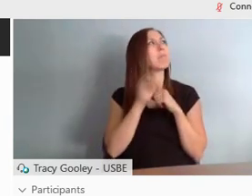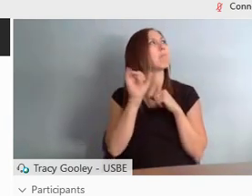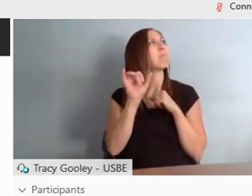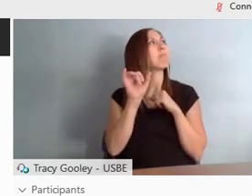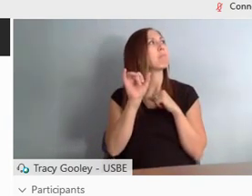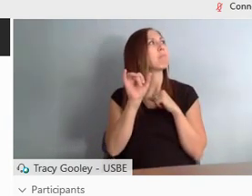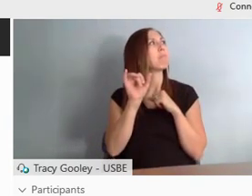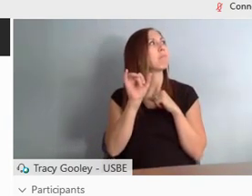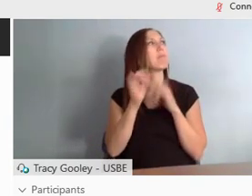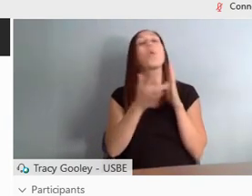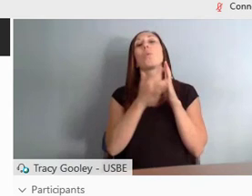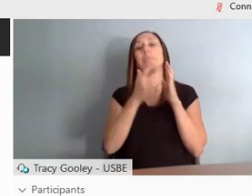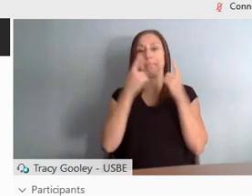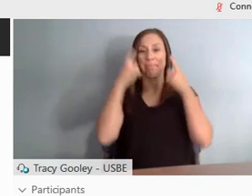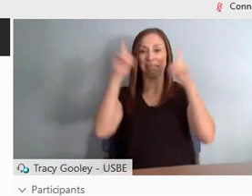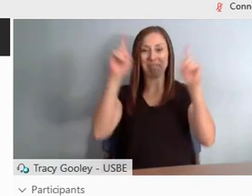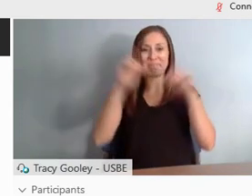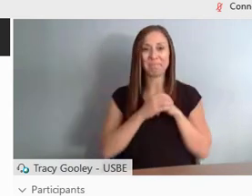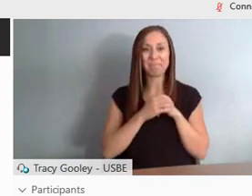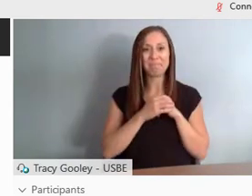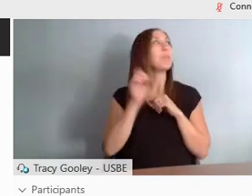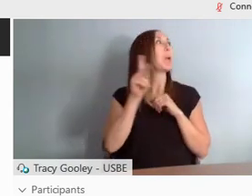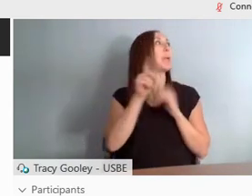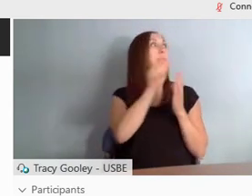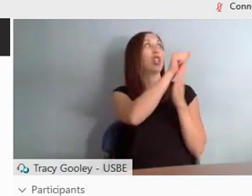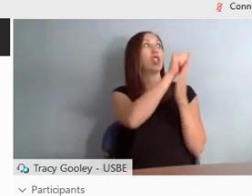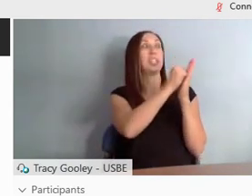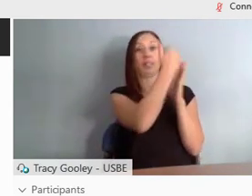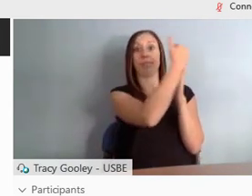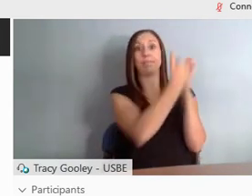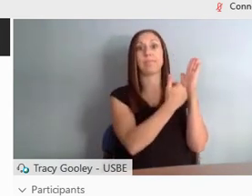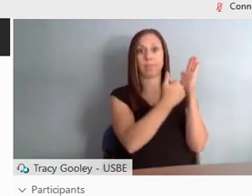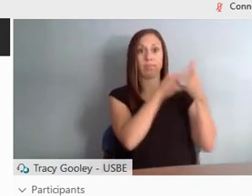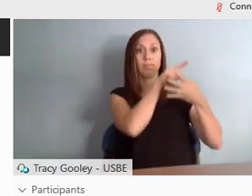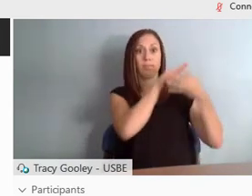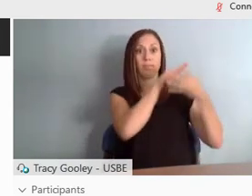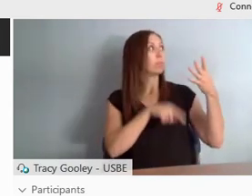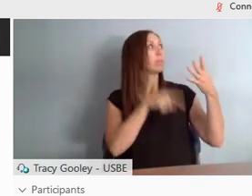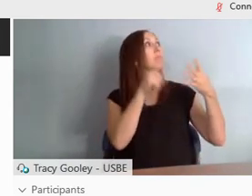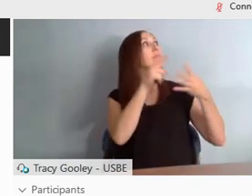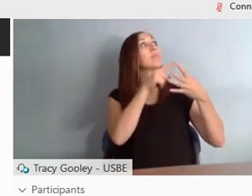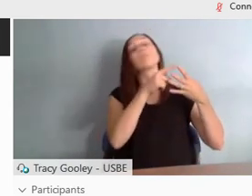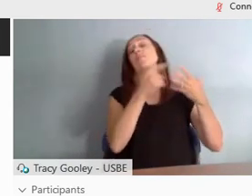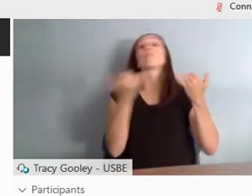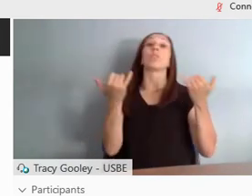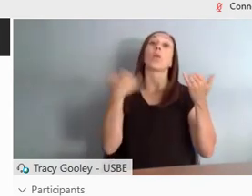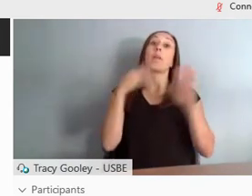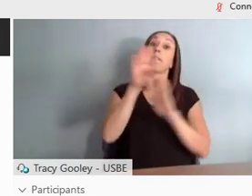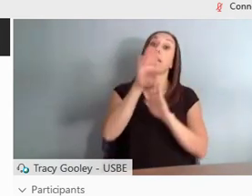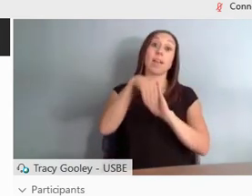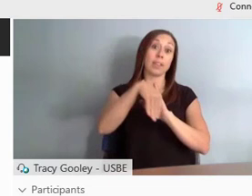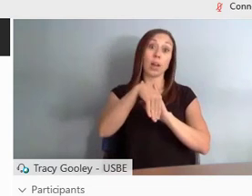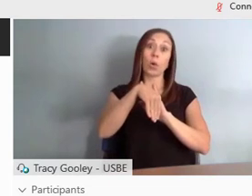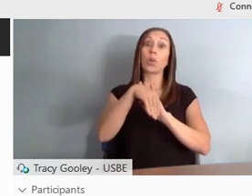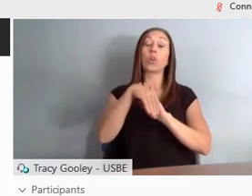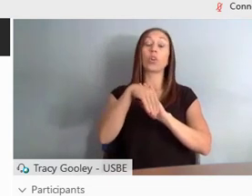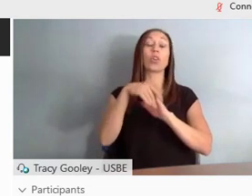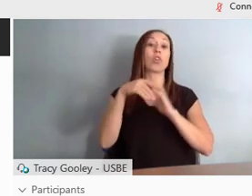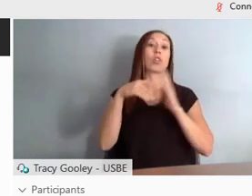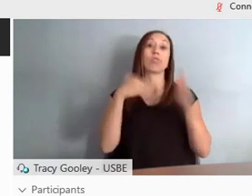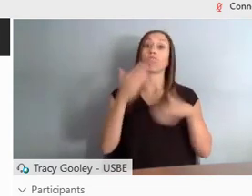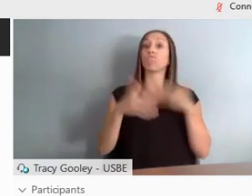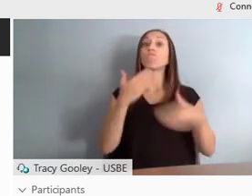Some technical, there we go. Okay, so our agenda today, so what we're going to go over, we've got 30 minutes to see if we can get